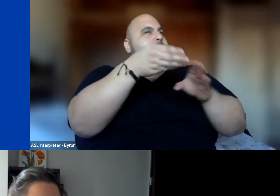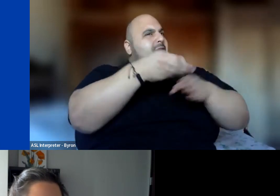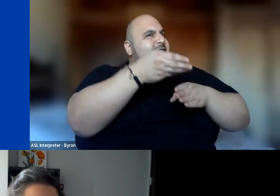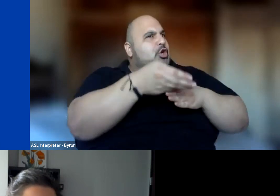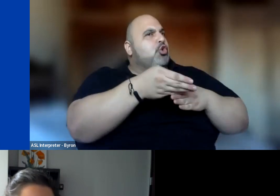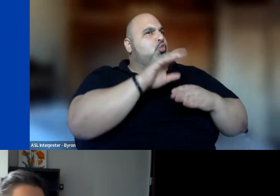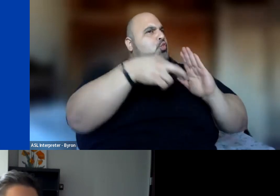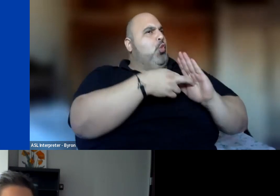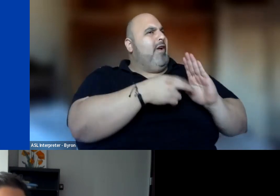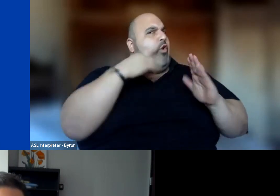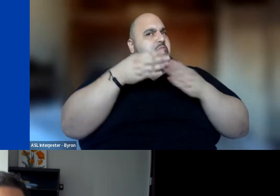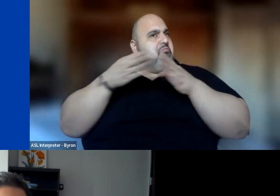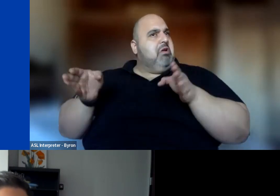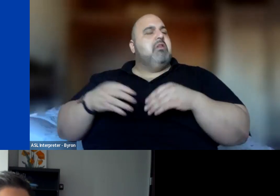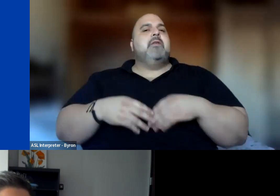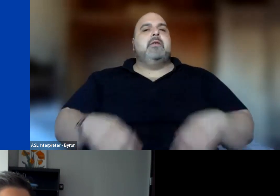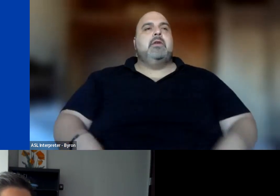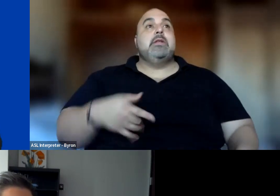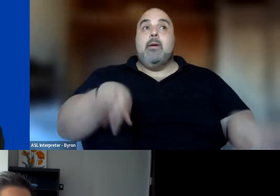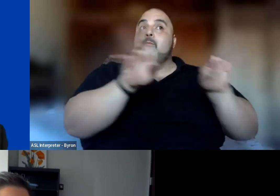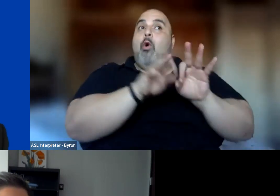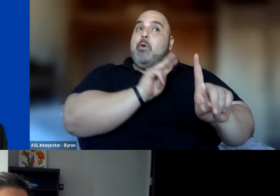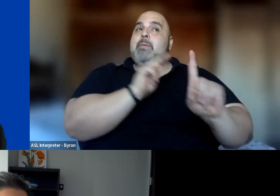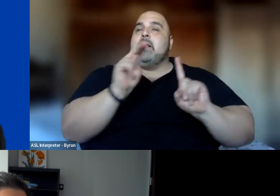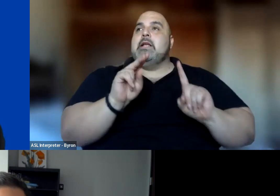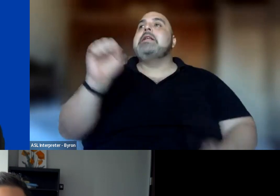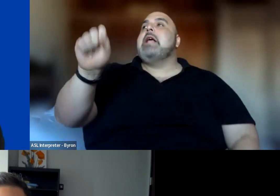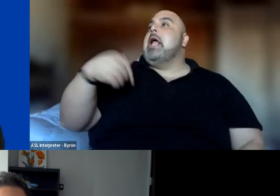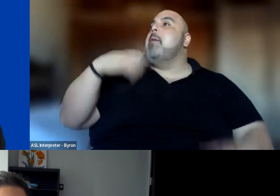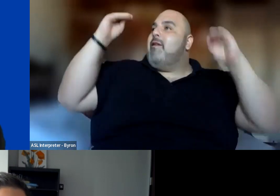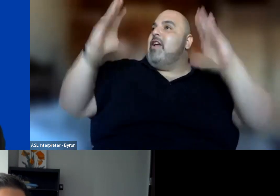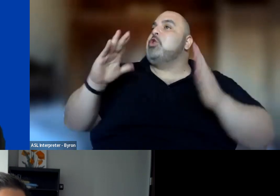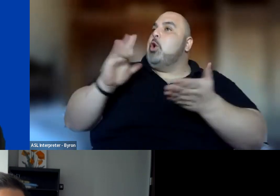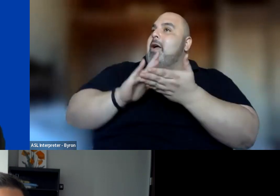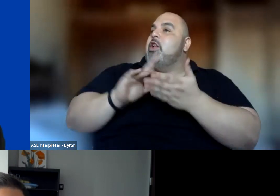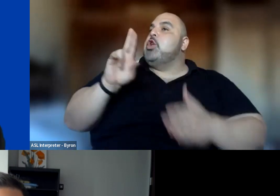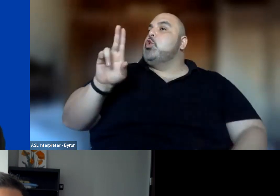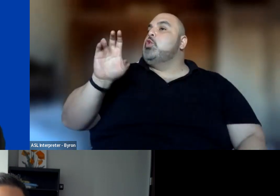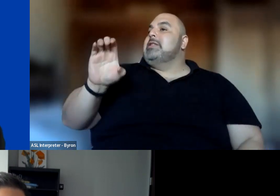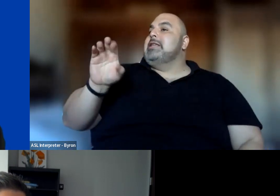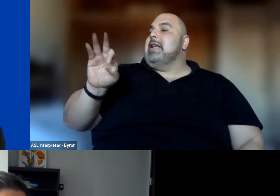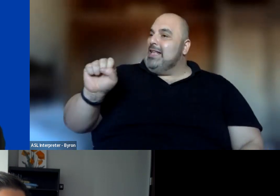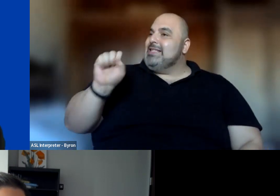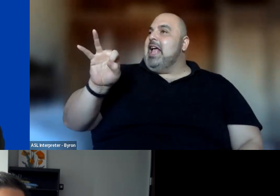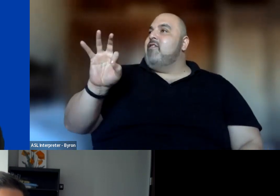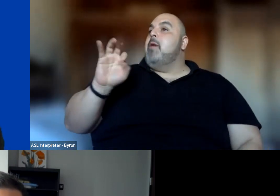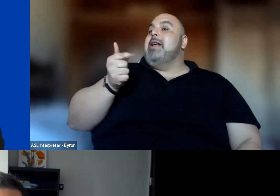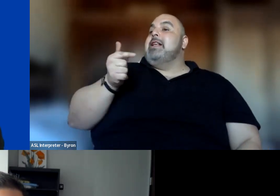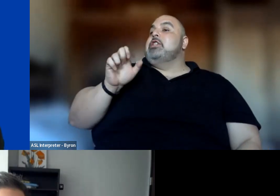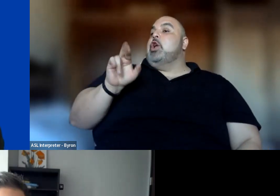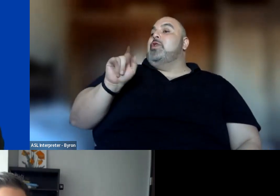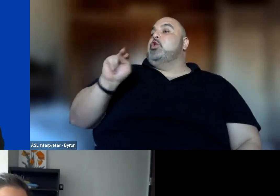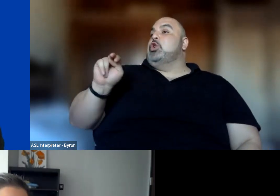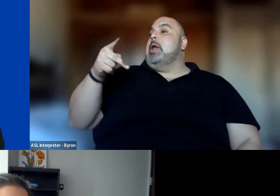for the group. Sure. So such an important perspective. I'm a professor of medicine at UCSF. I'm a geriatrician and palliative